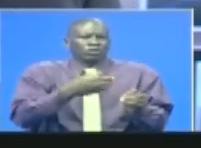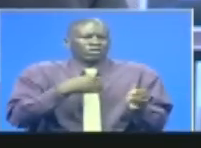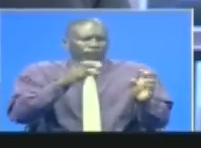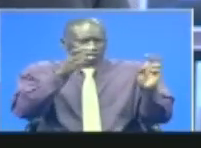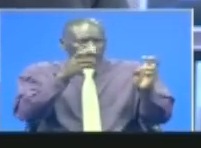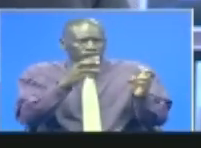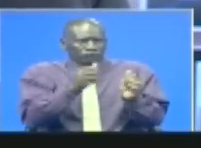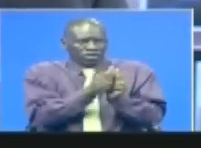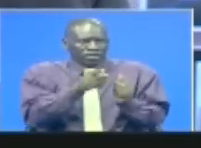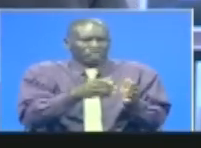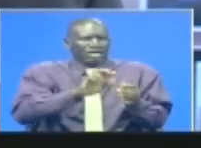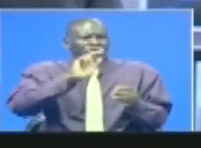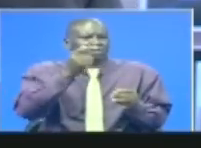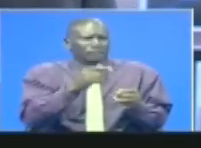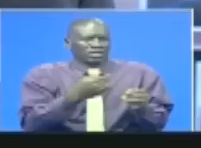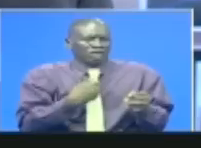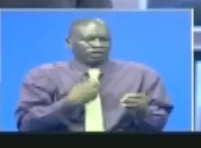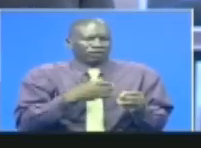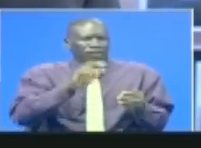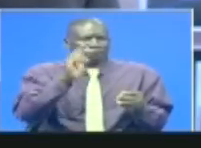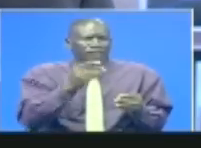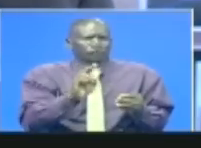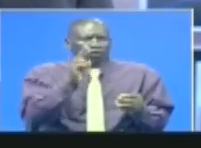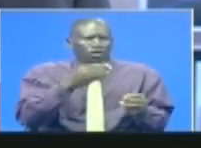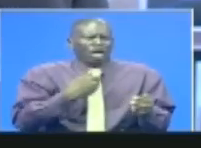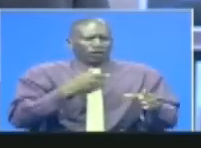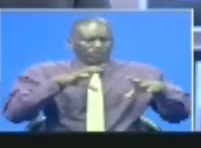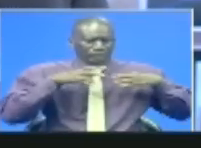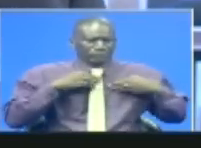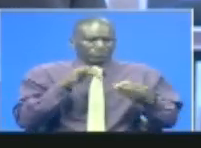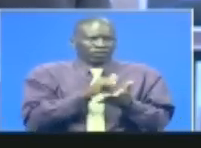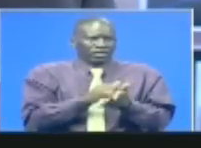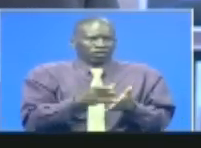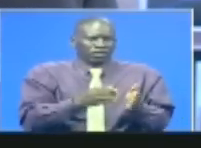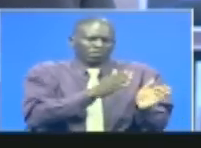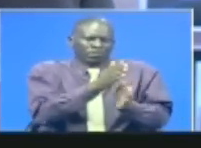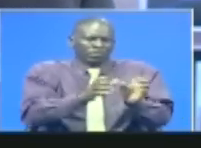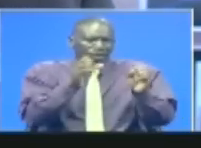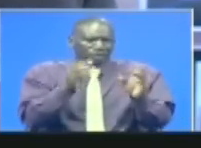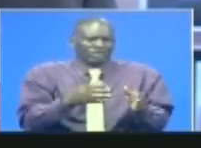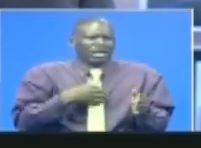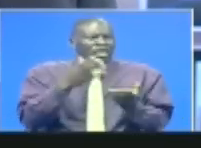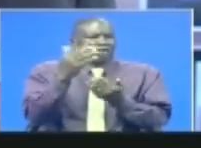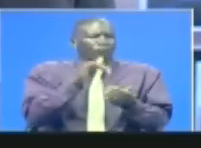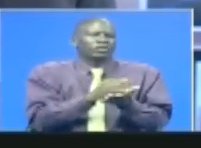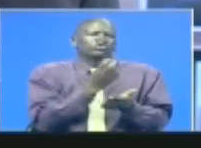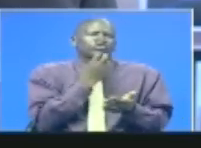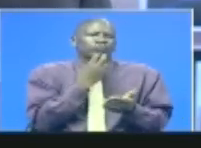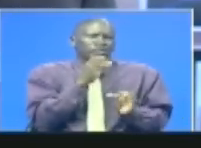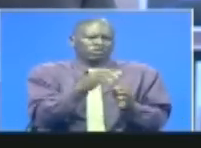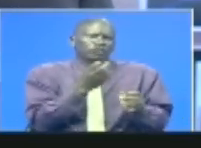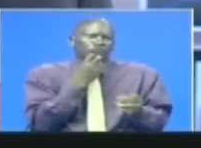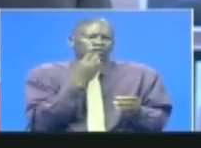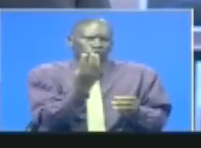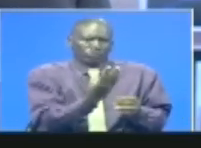and of course the president has graciously accepted that we were underprepared. I hope that on Tuesday, if it's Tuesday or